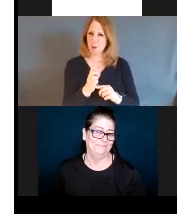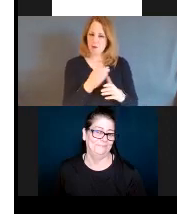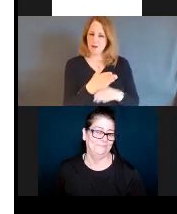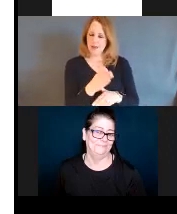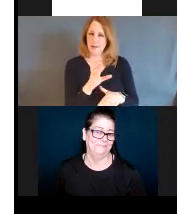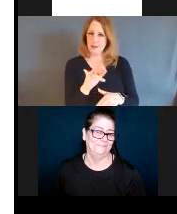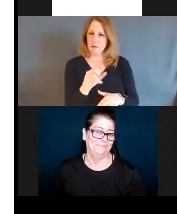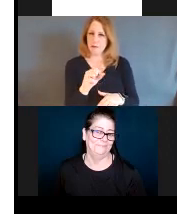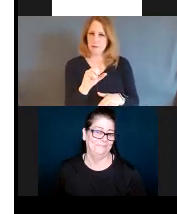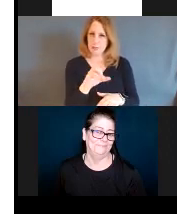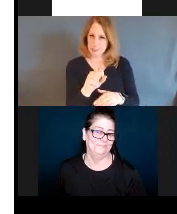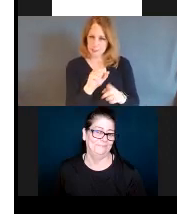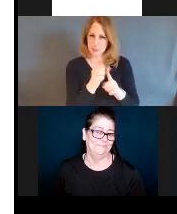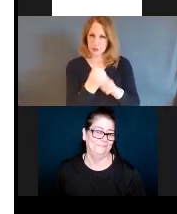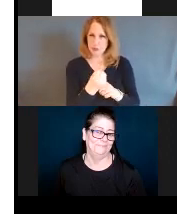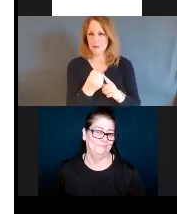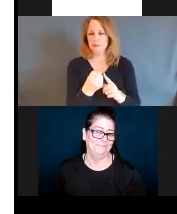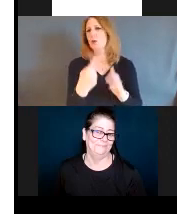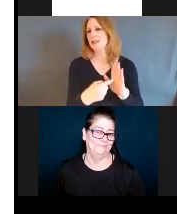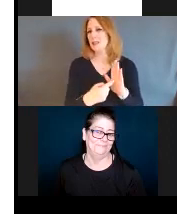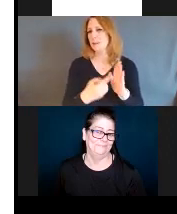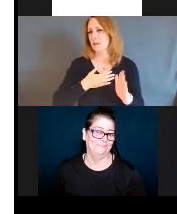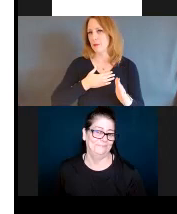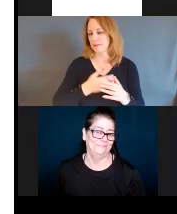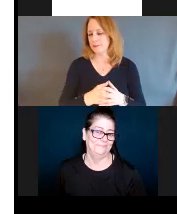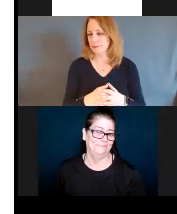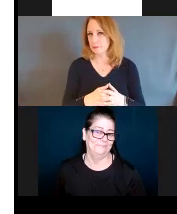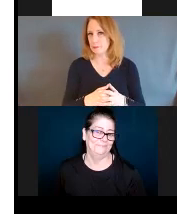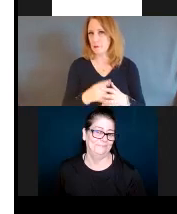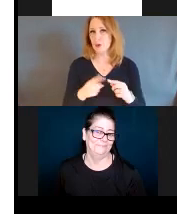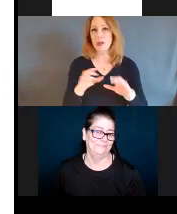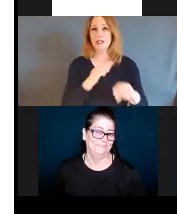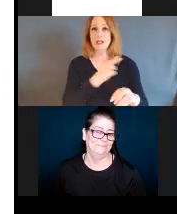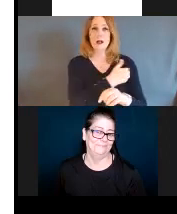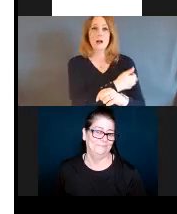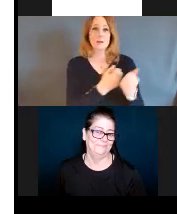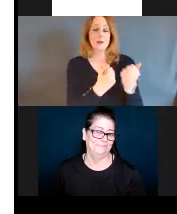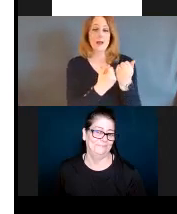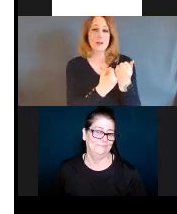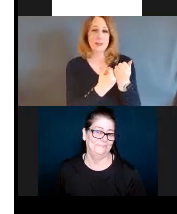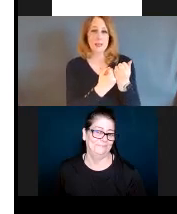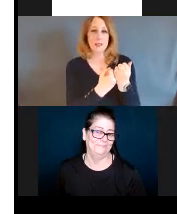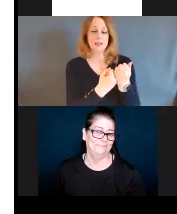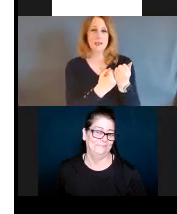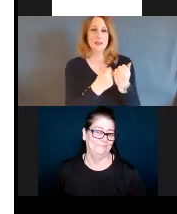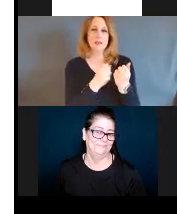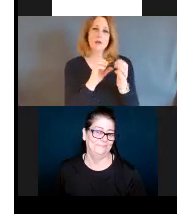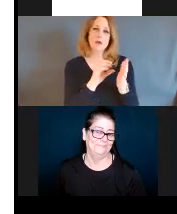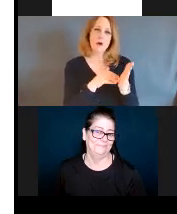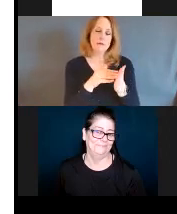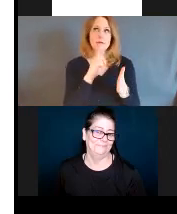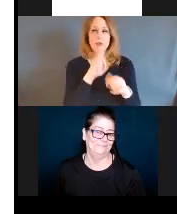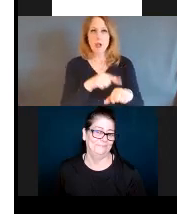situation. I'll give you an example of one of mine. When I did hospital advocacy, It's often a long process. So it can